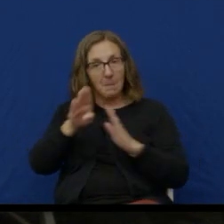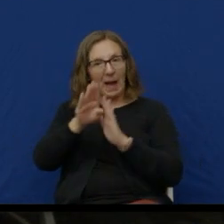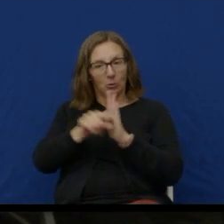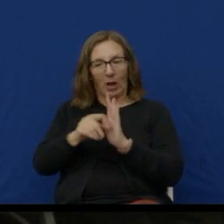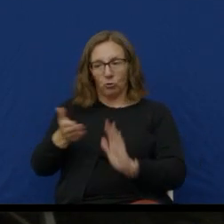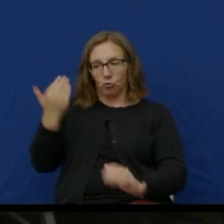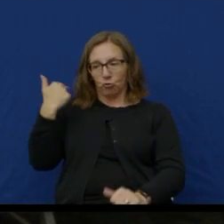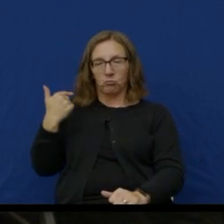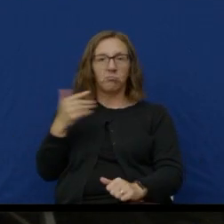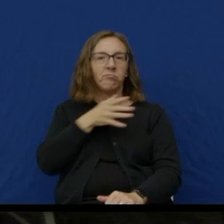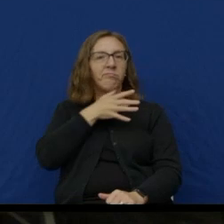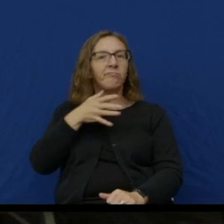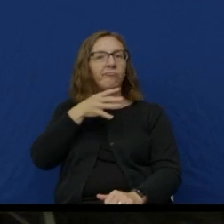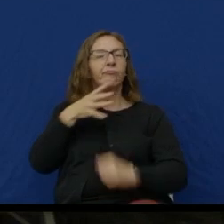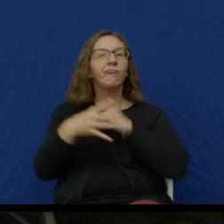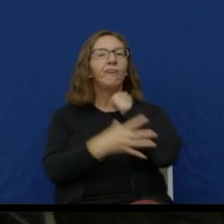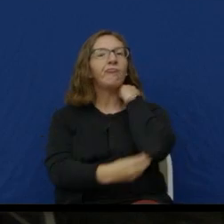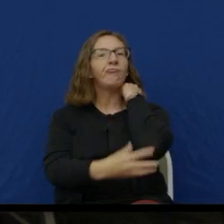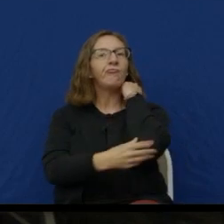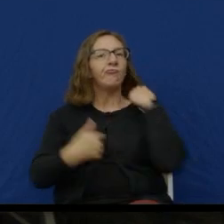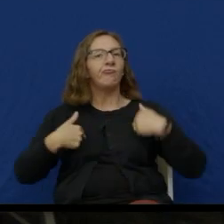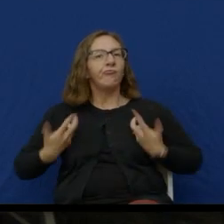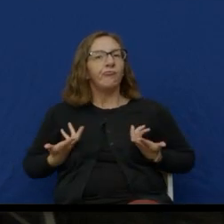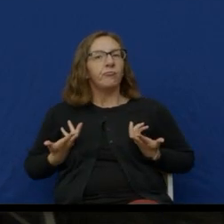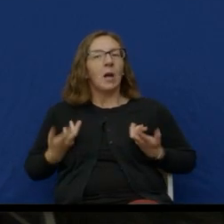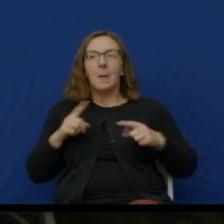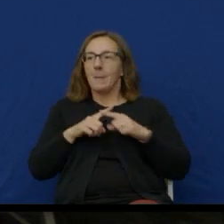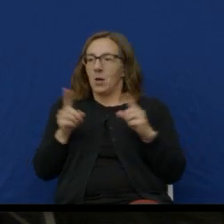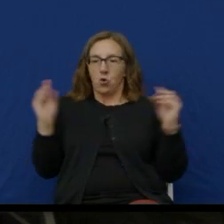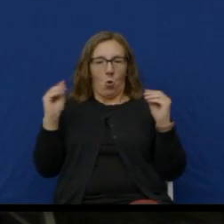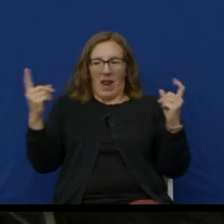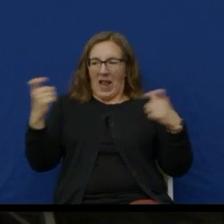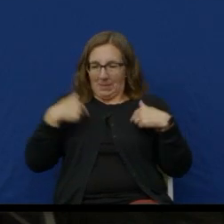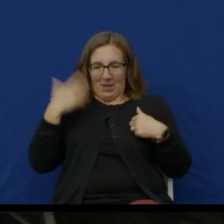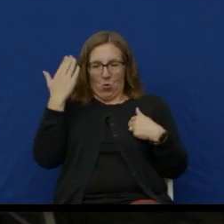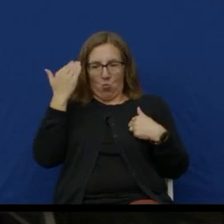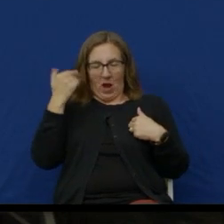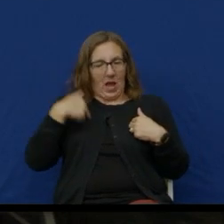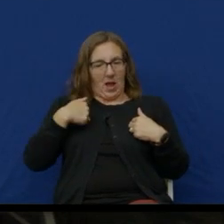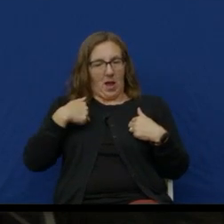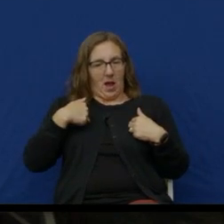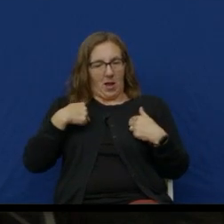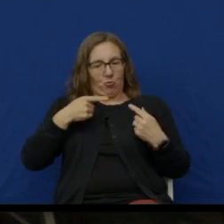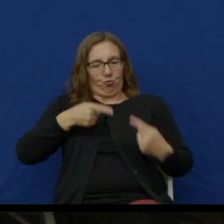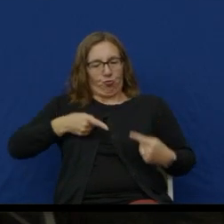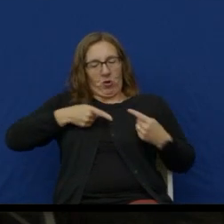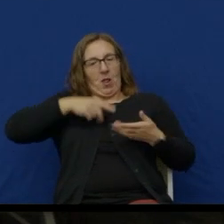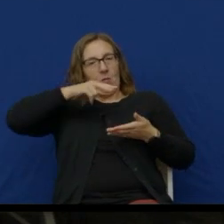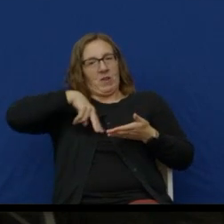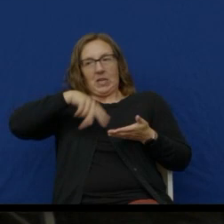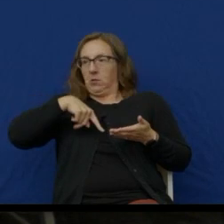I'm sitting here today. But no one's ever asked me why I had trouble reading growing up.